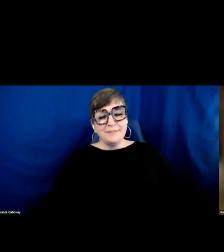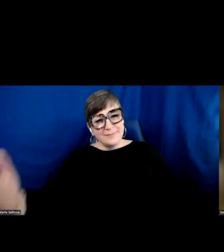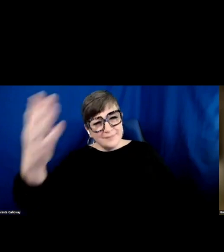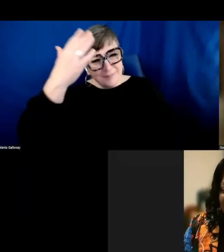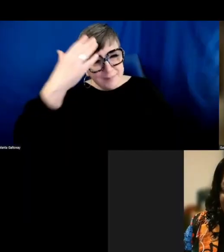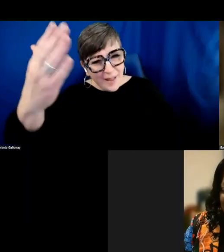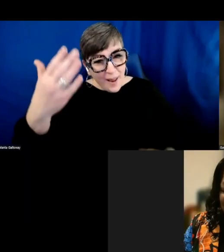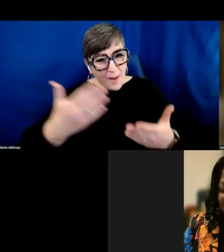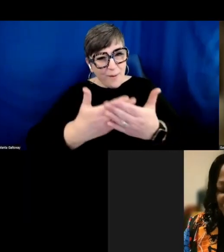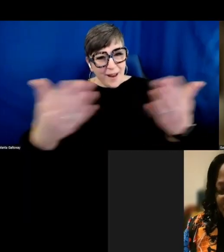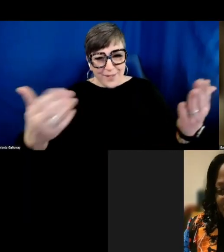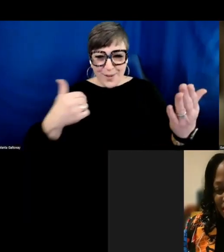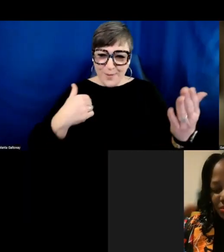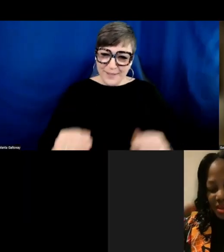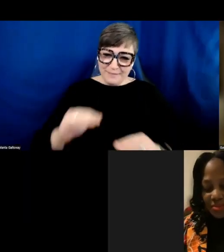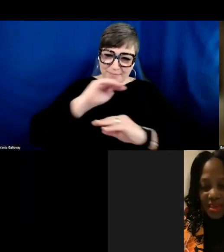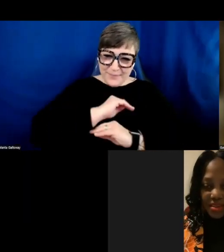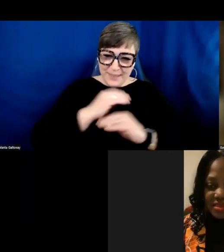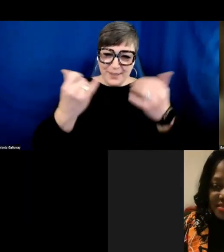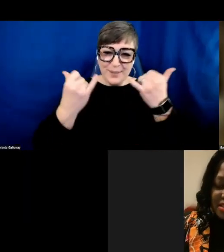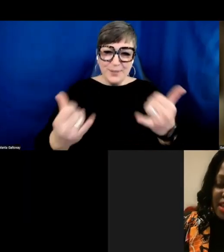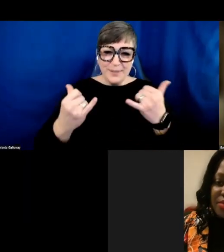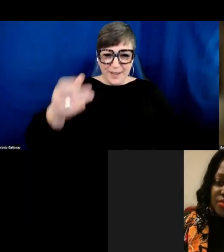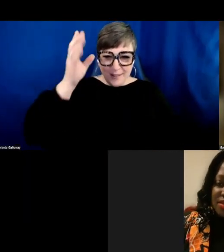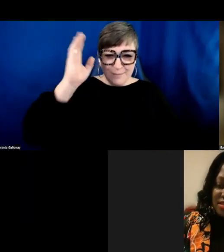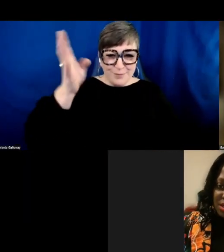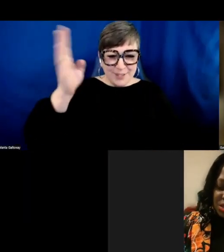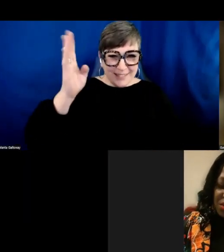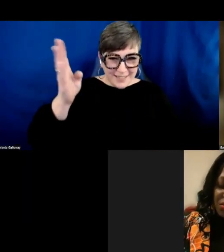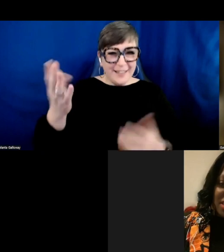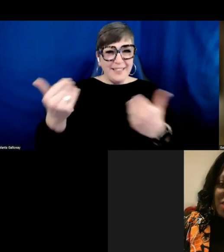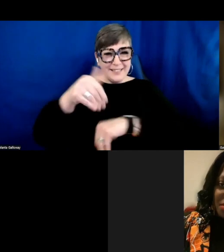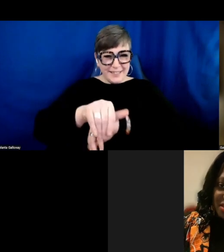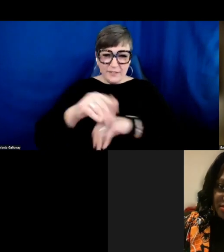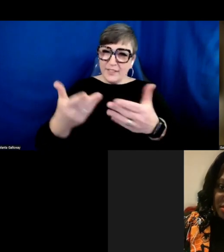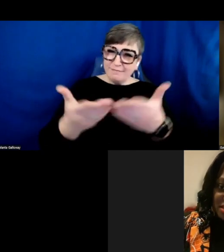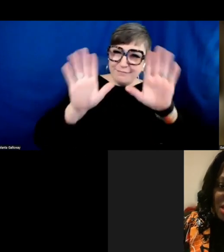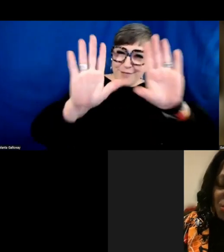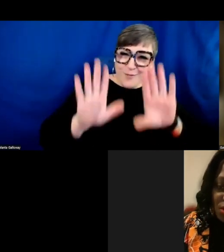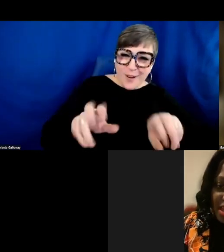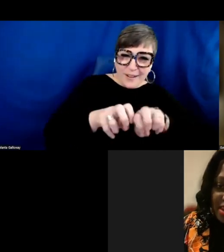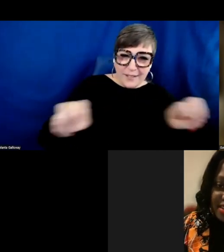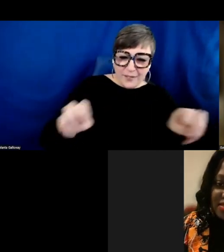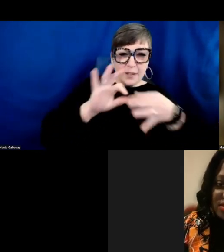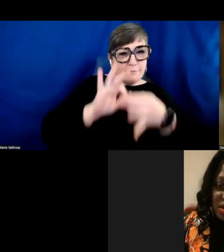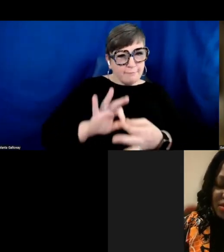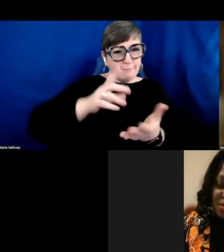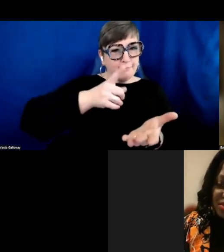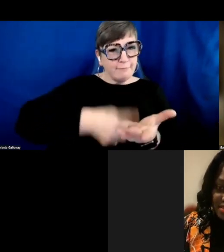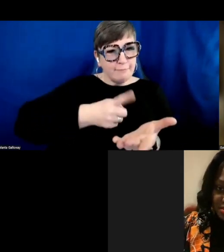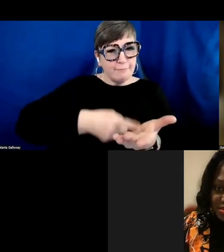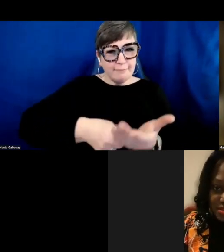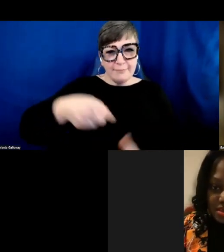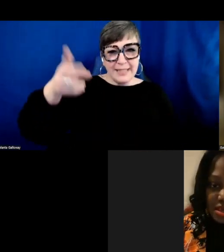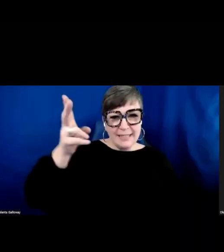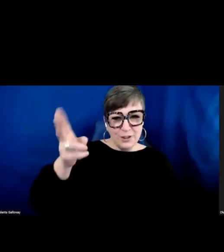pleased today to present you with our great panelists and this great discussion we're going to have about history we'll go ahead and start with the